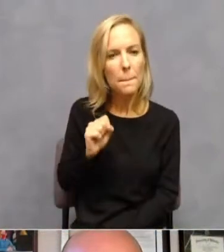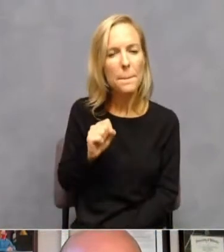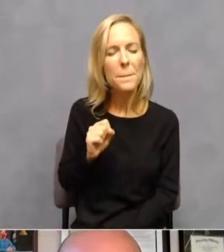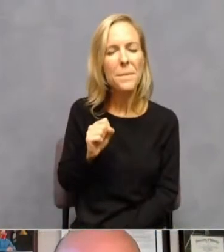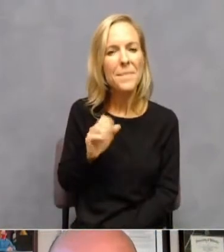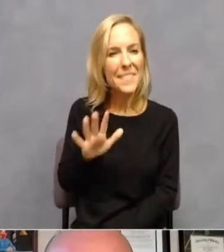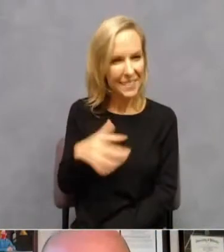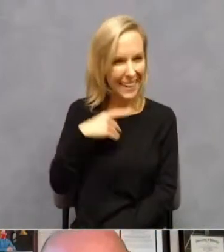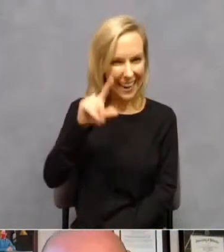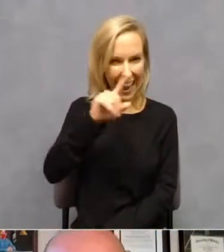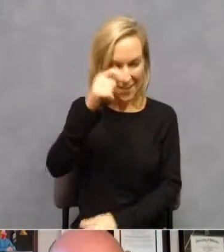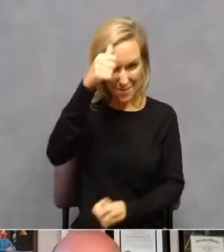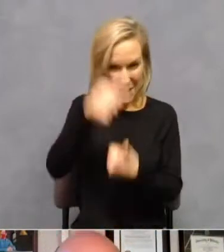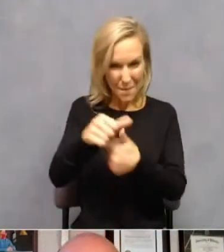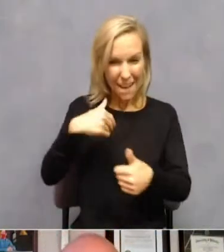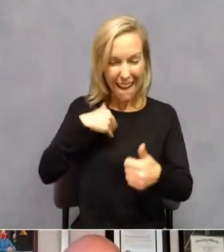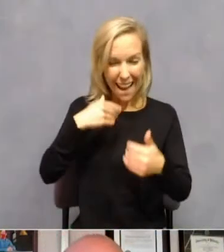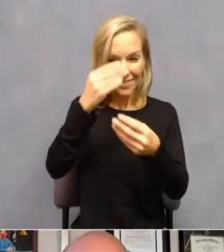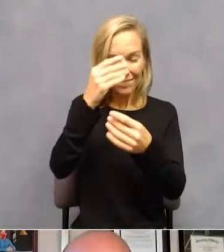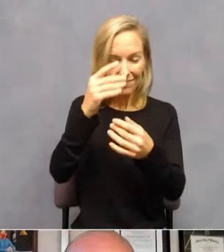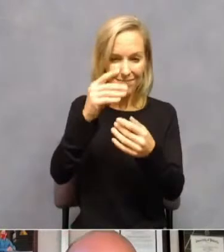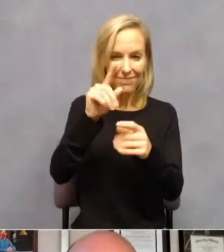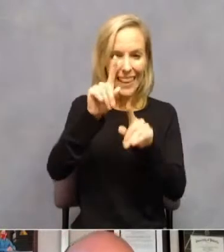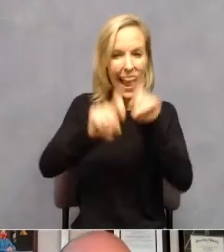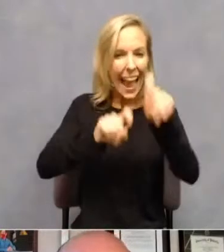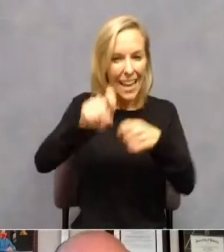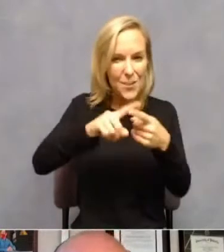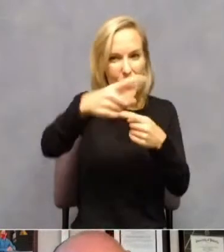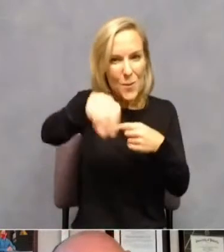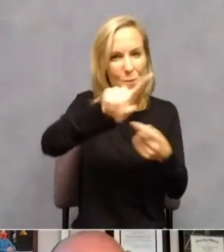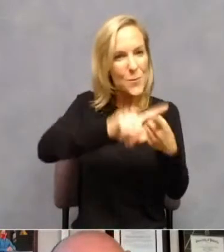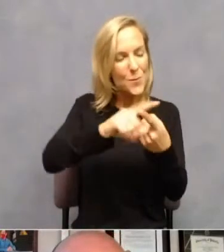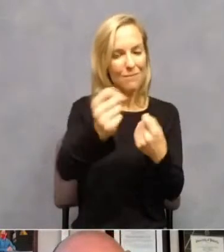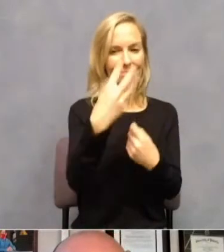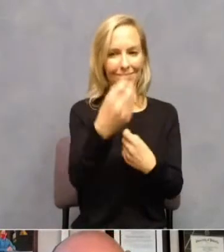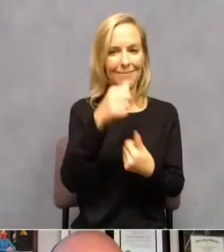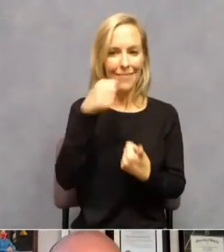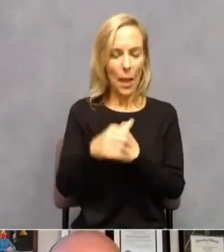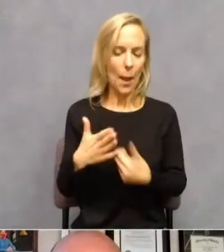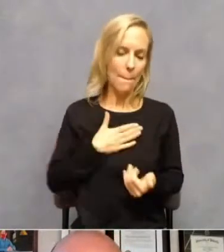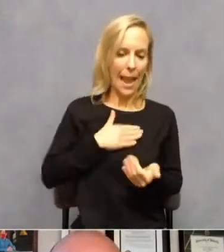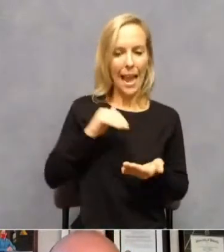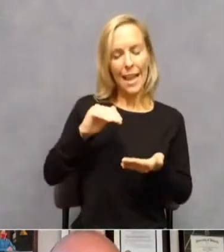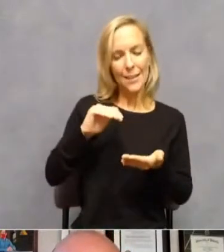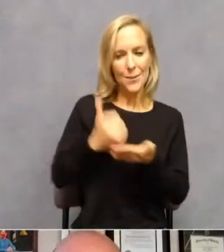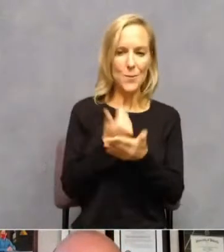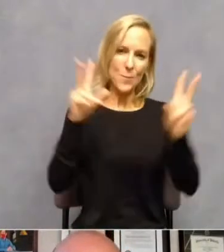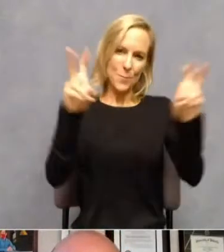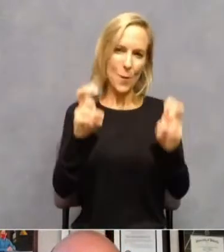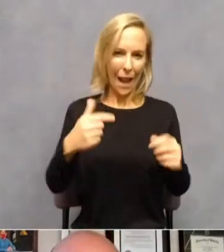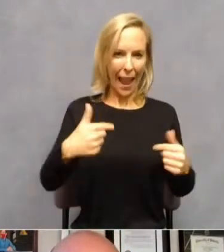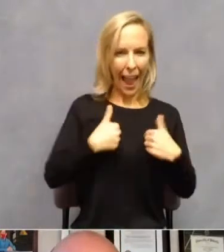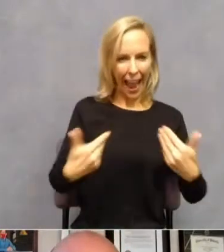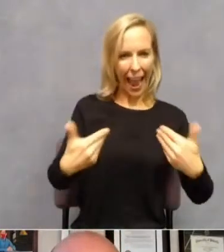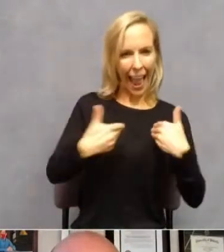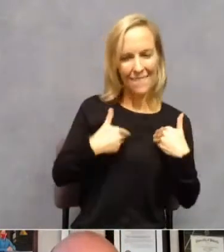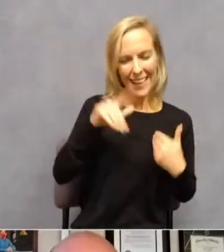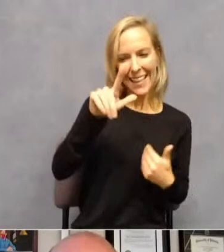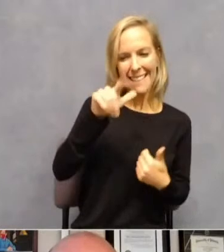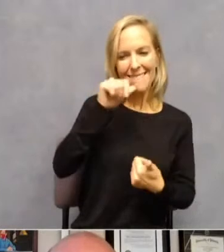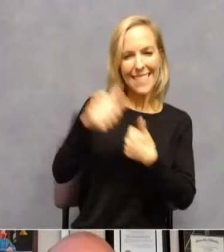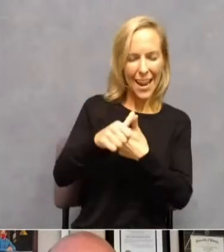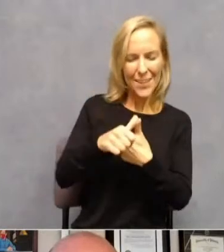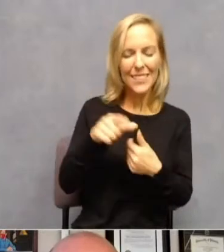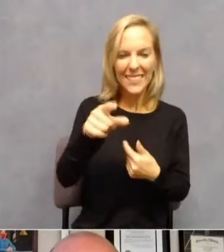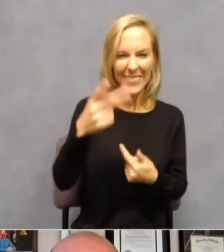you to write letters, and the governor teased me yesterday, and he said my new quote would be, "I have letters," and I do have letters. This is the stash